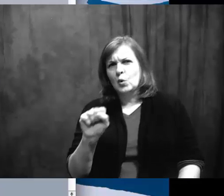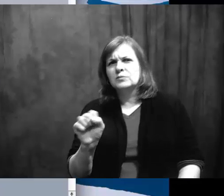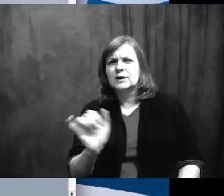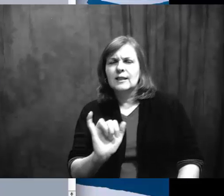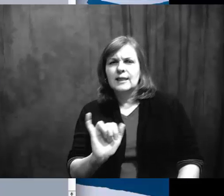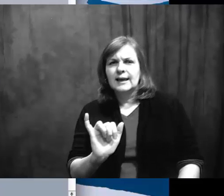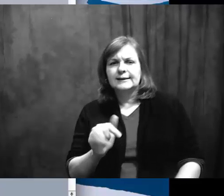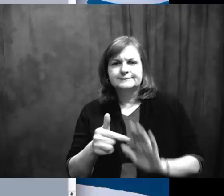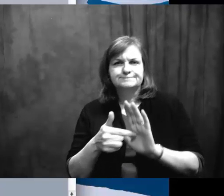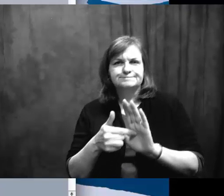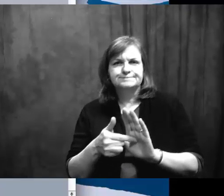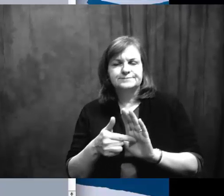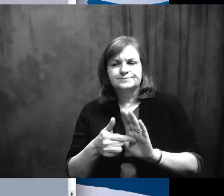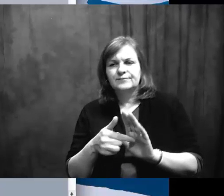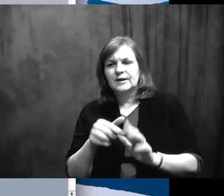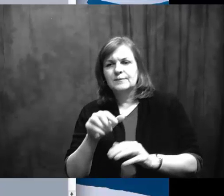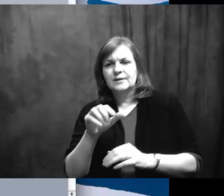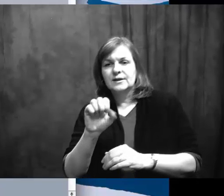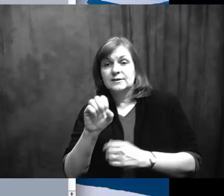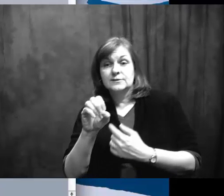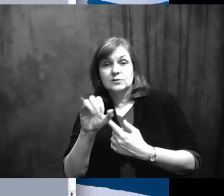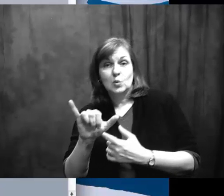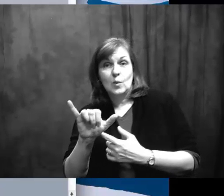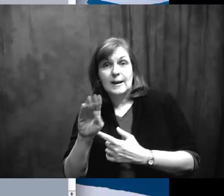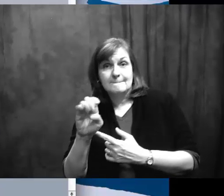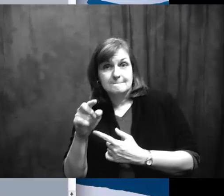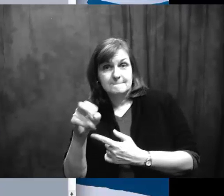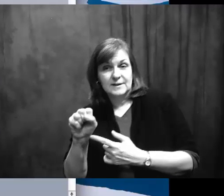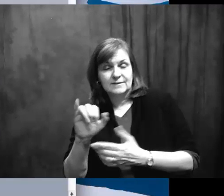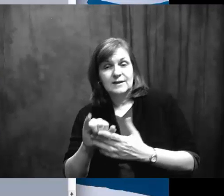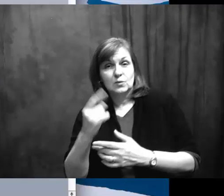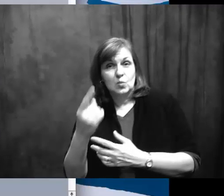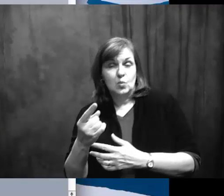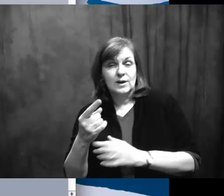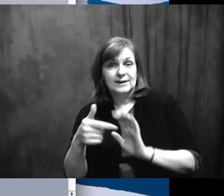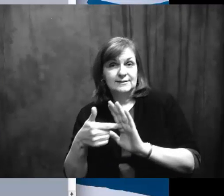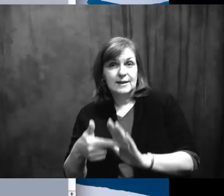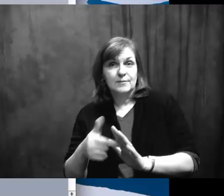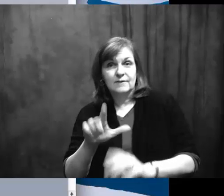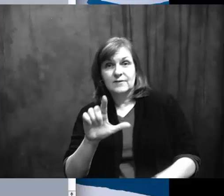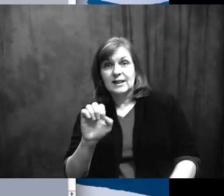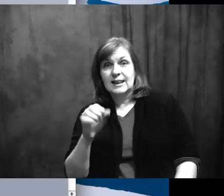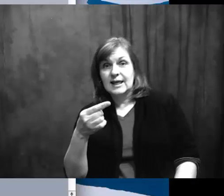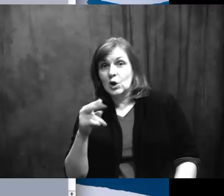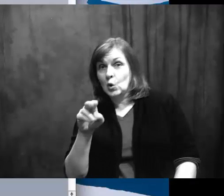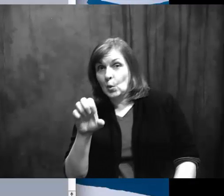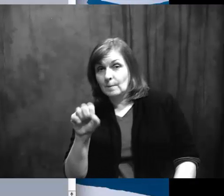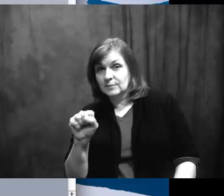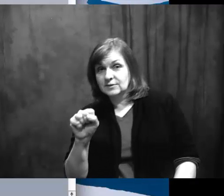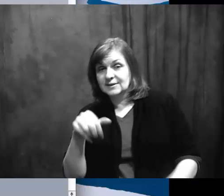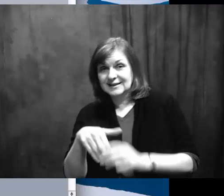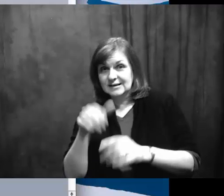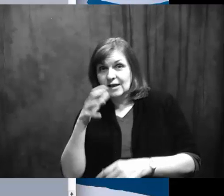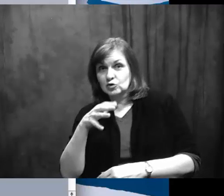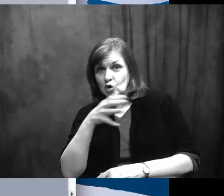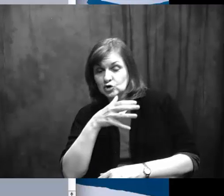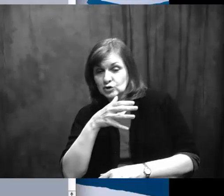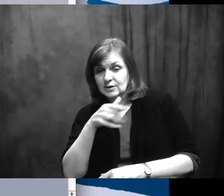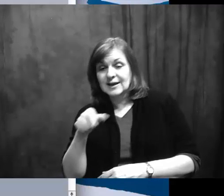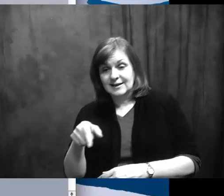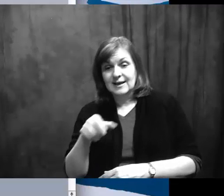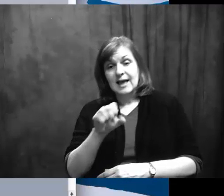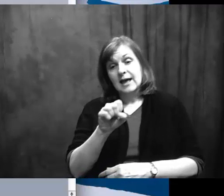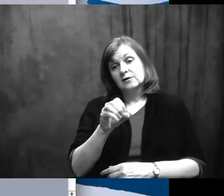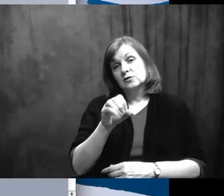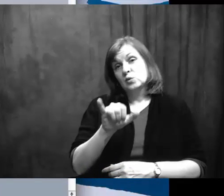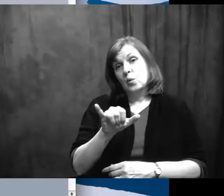we often refer to with soybeans. Soybeans are a terrific example of a legume that we see in agriculture